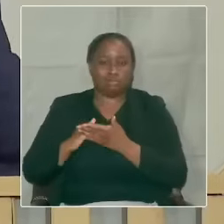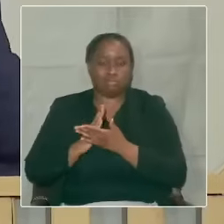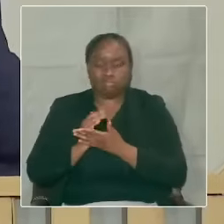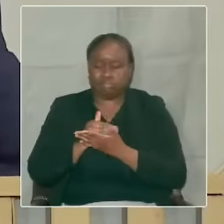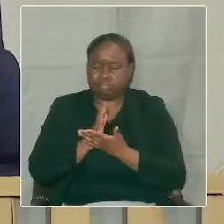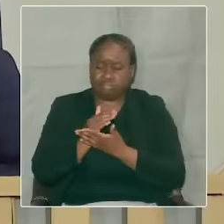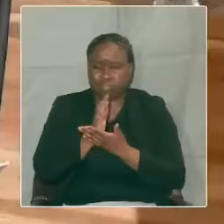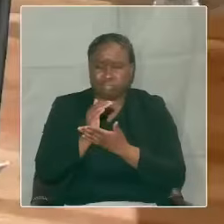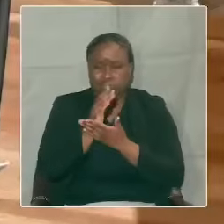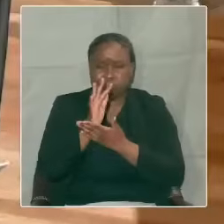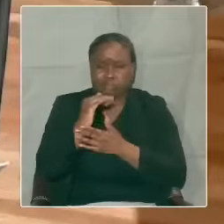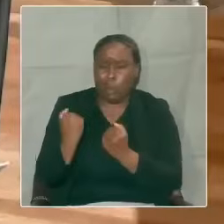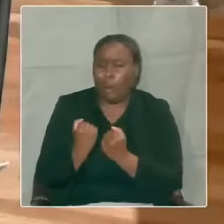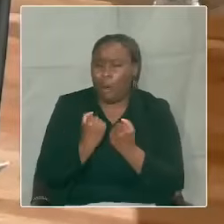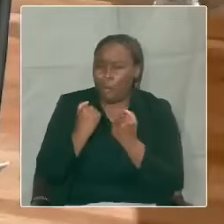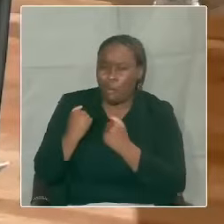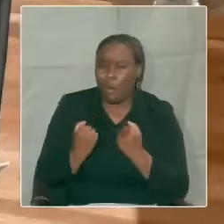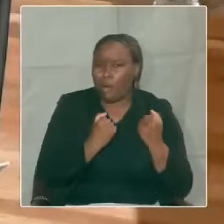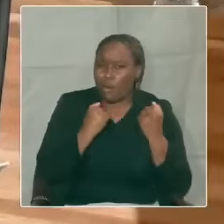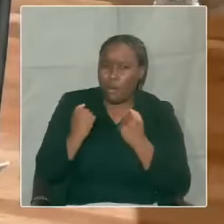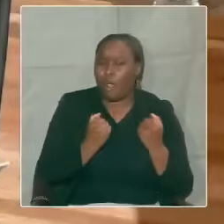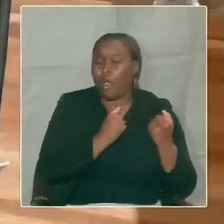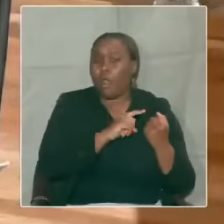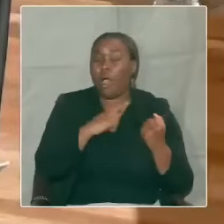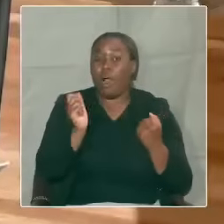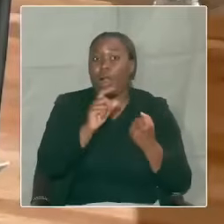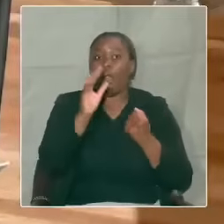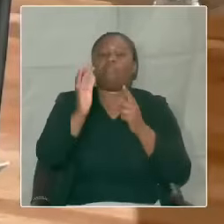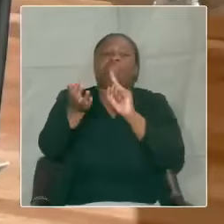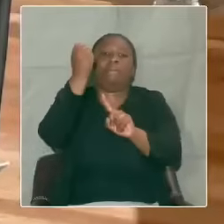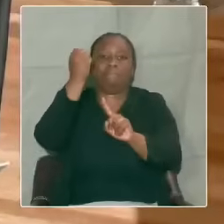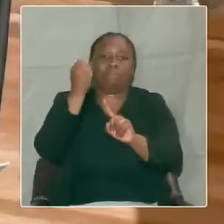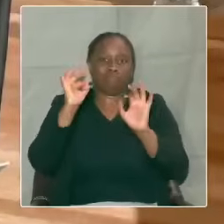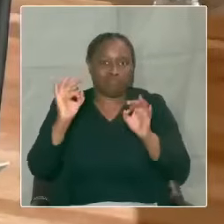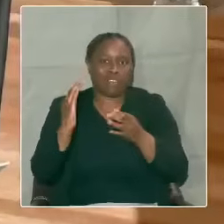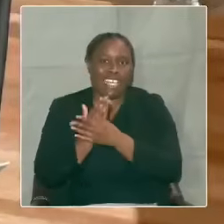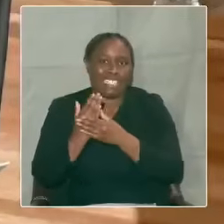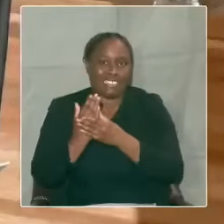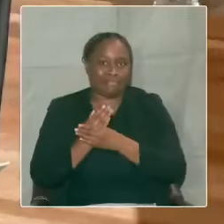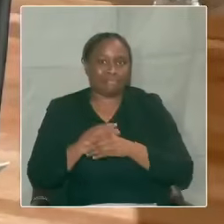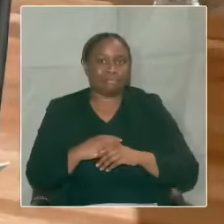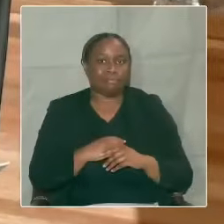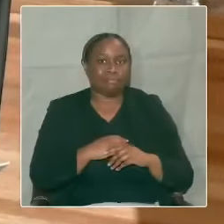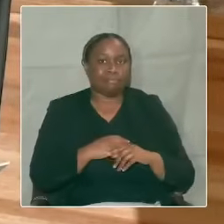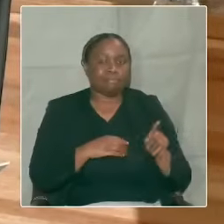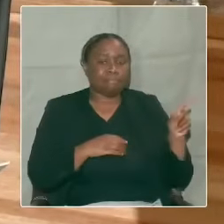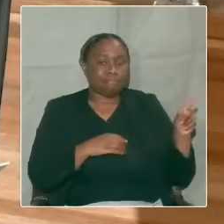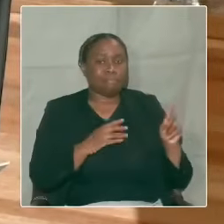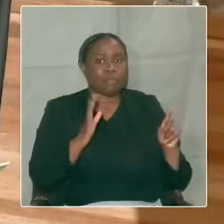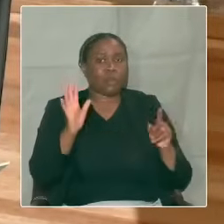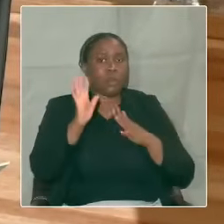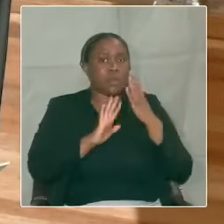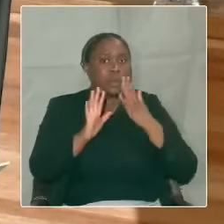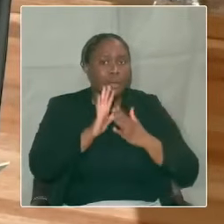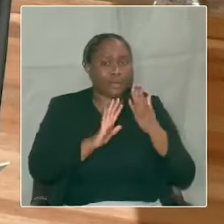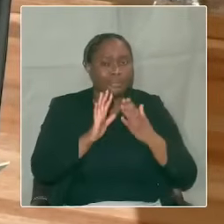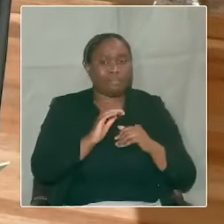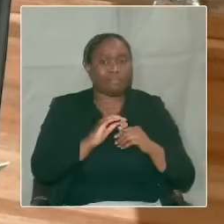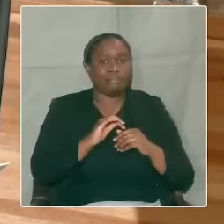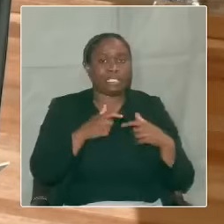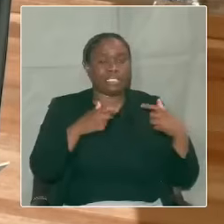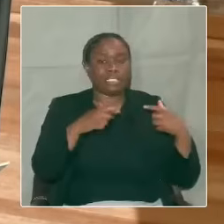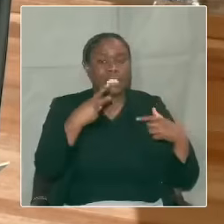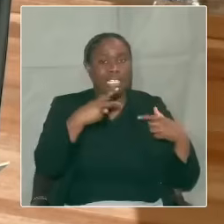And sorry, if I can just ask you to go back a bit. You speak in the second sentence